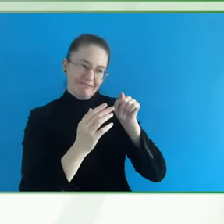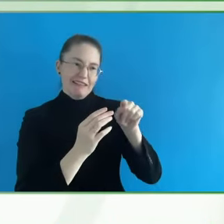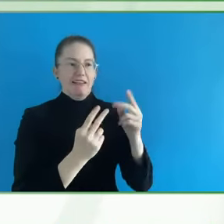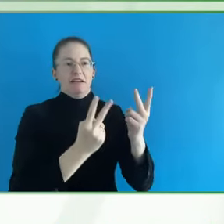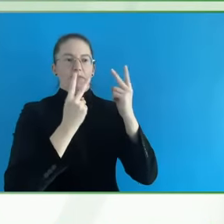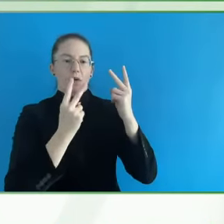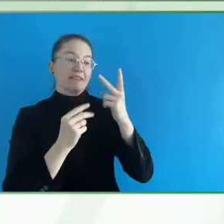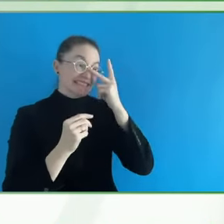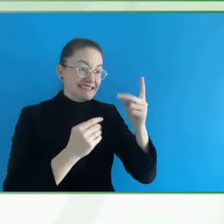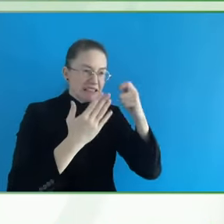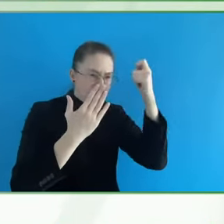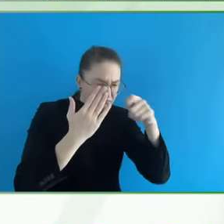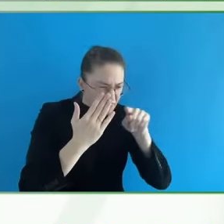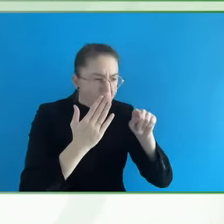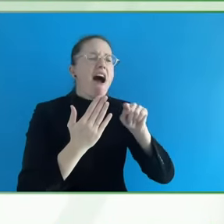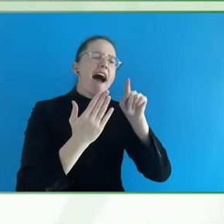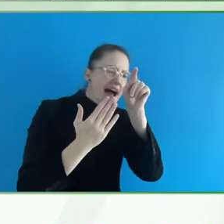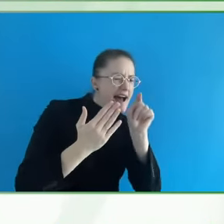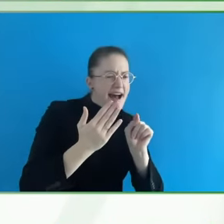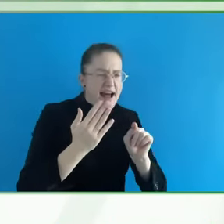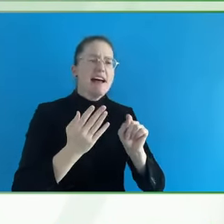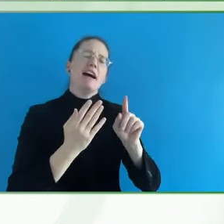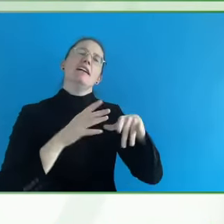part of the student behind.